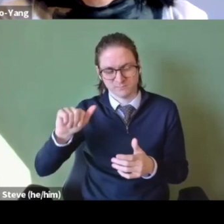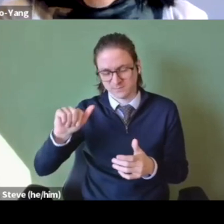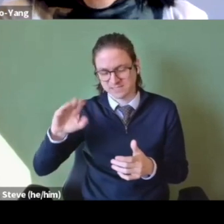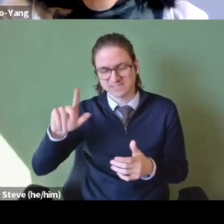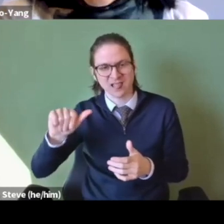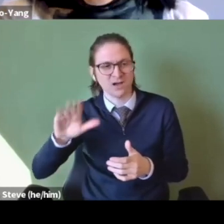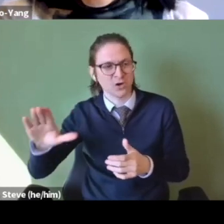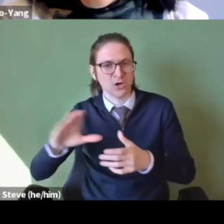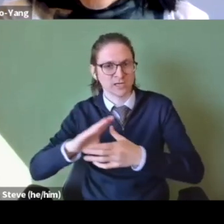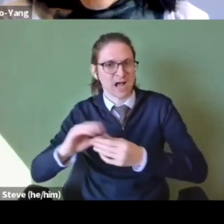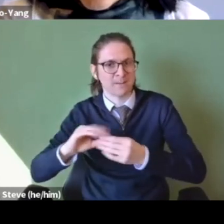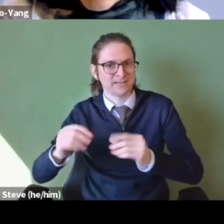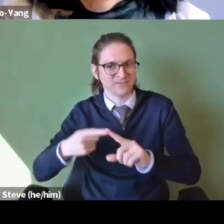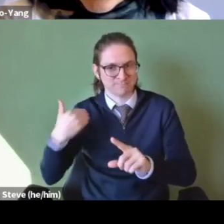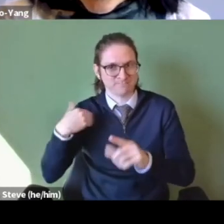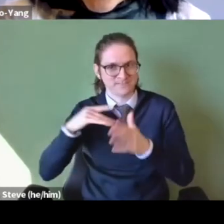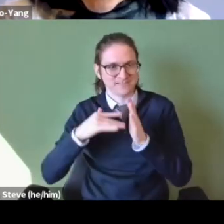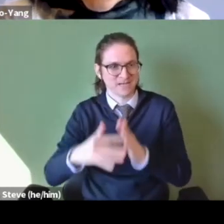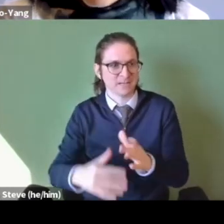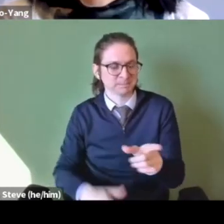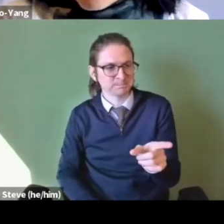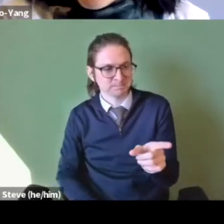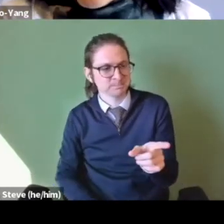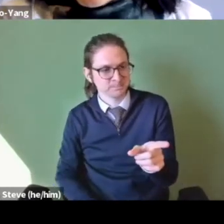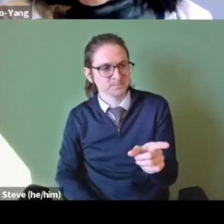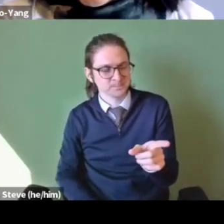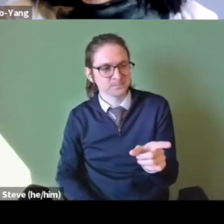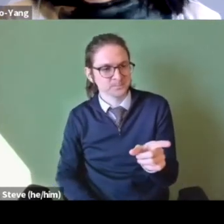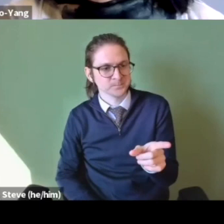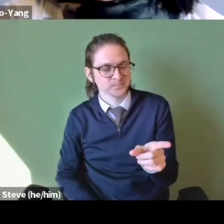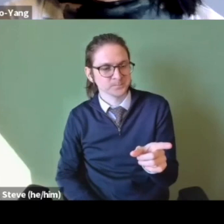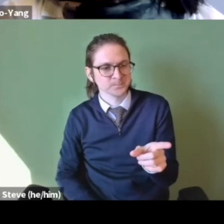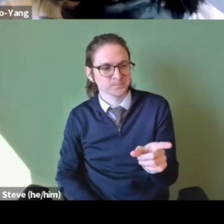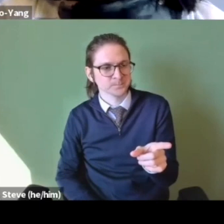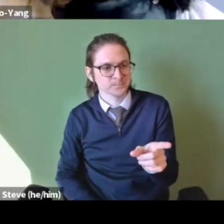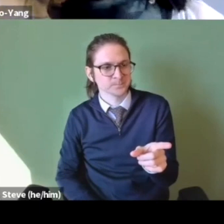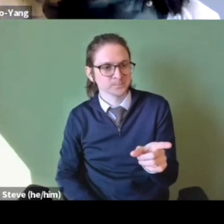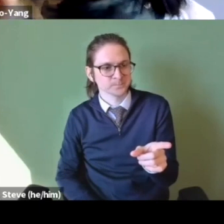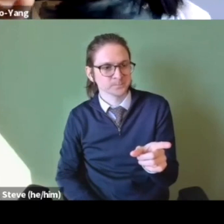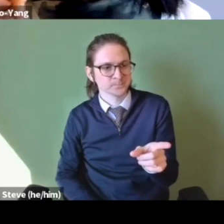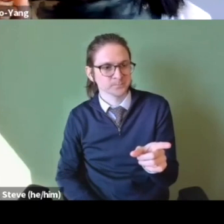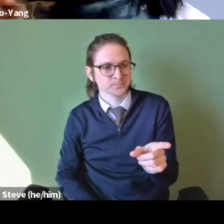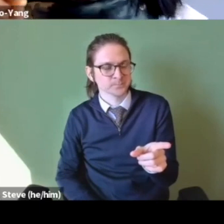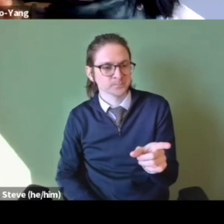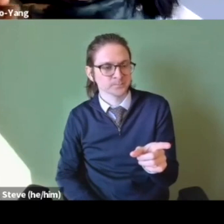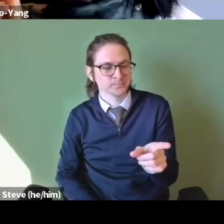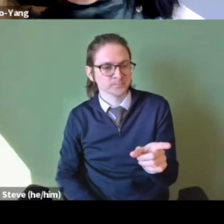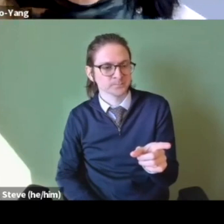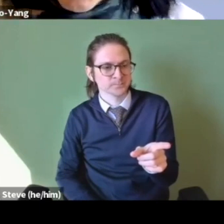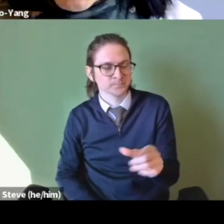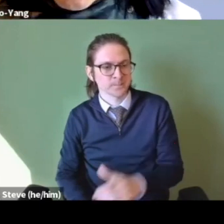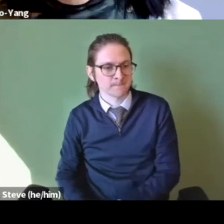of what she says. Okay, and so if you think about what's